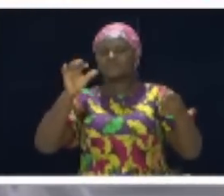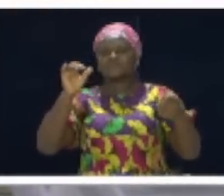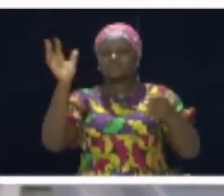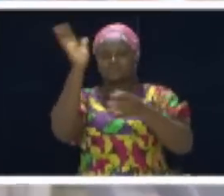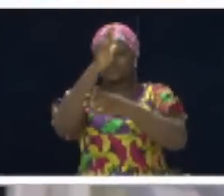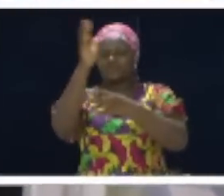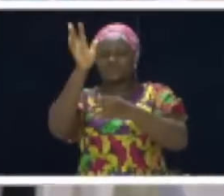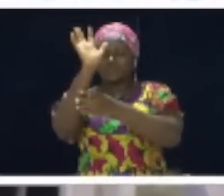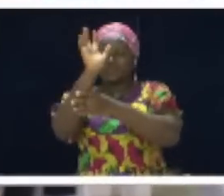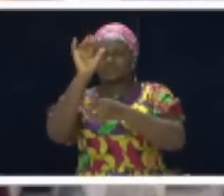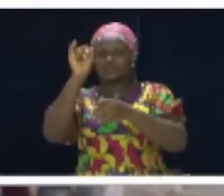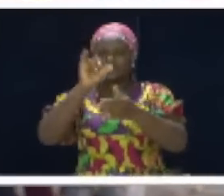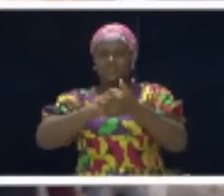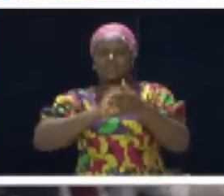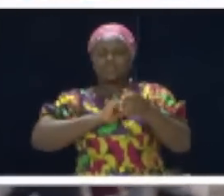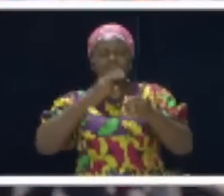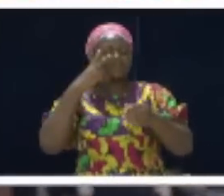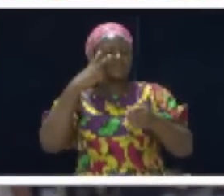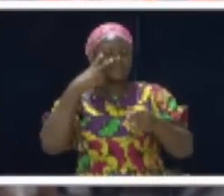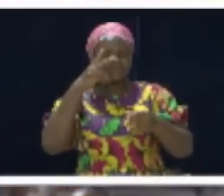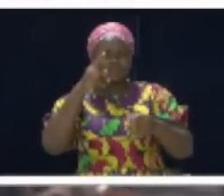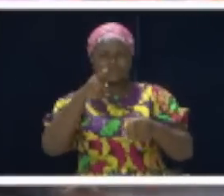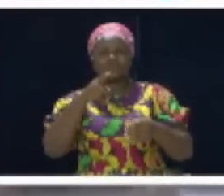All right, shall we please stand?